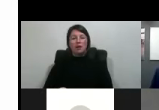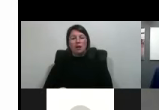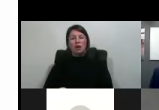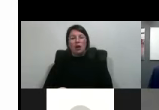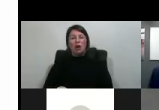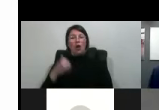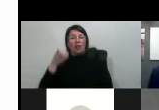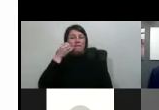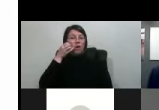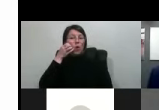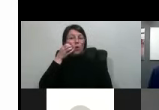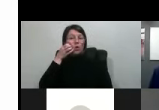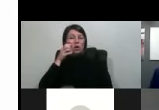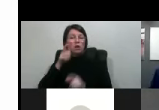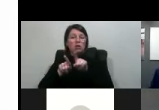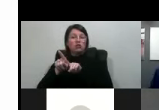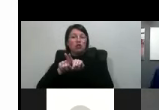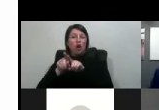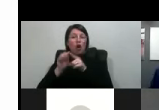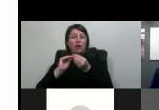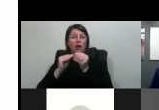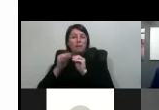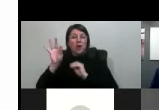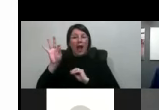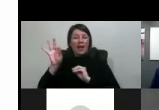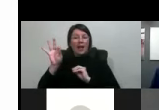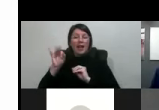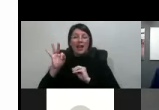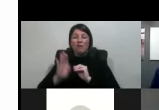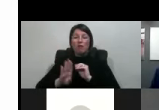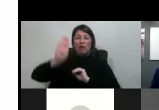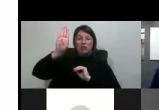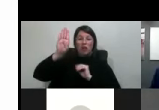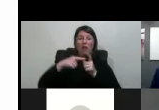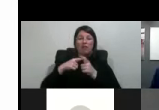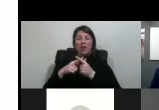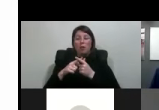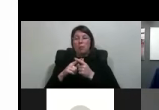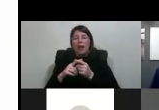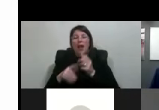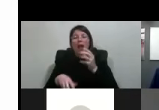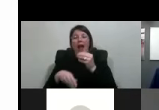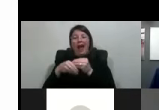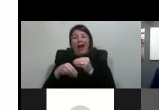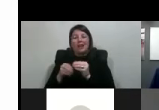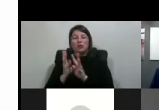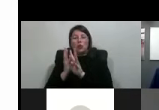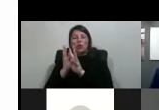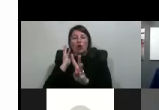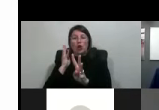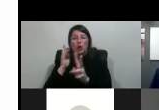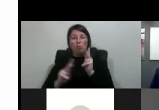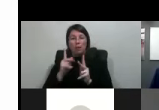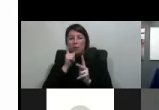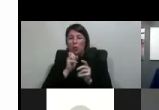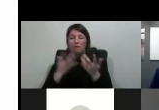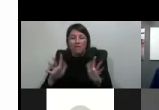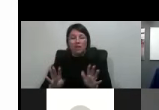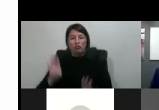the phone, please dial *9. Once you raise your hand, you'll be added to the queue with others who have raised their hands. I will